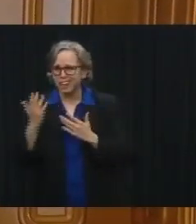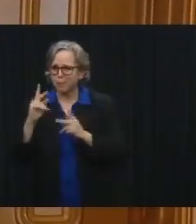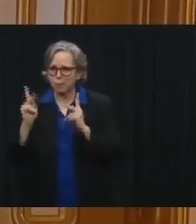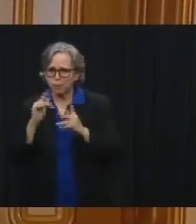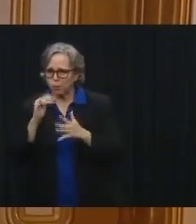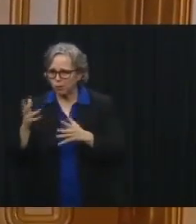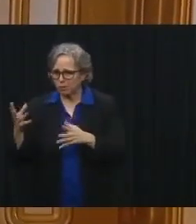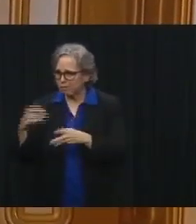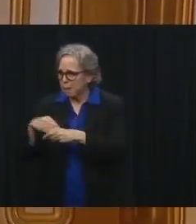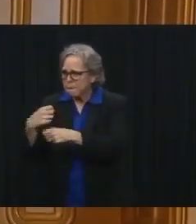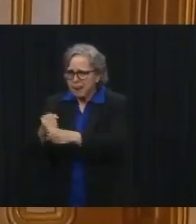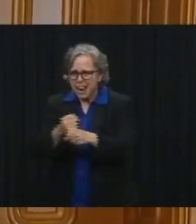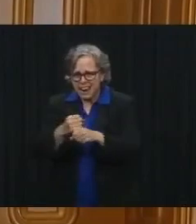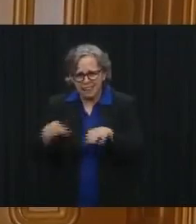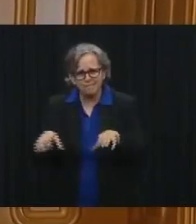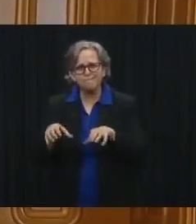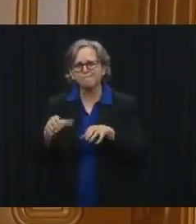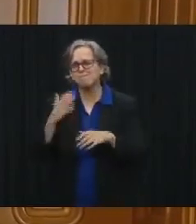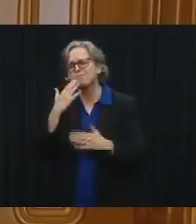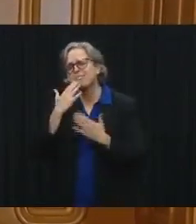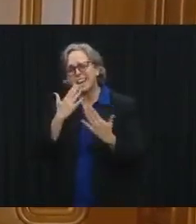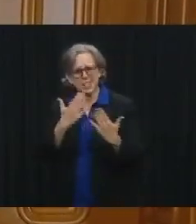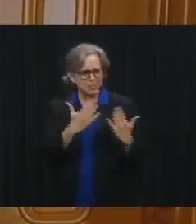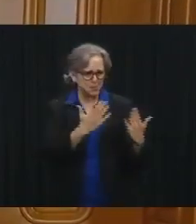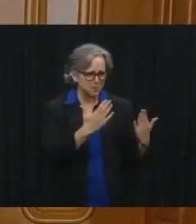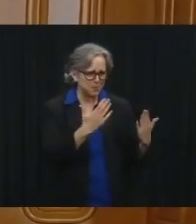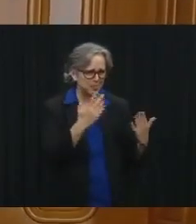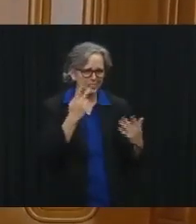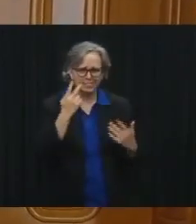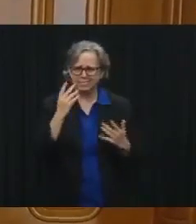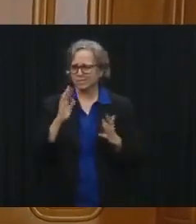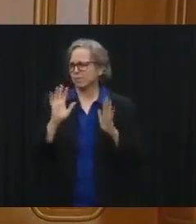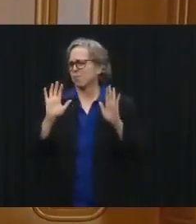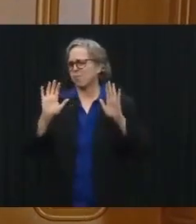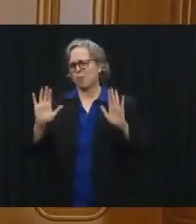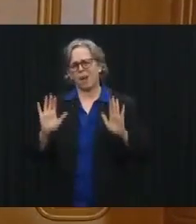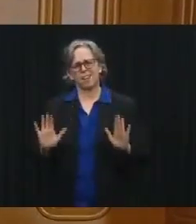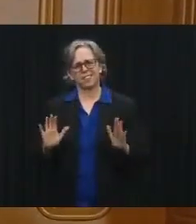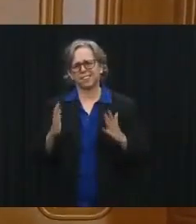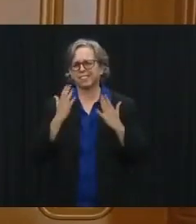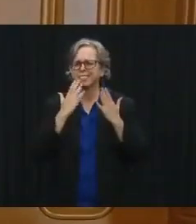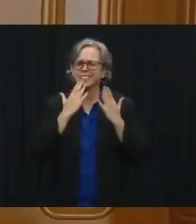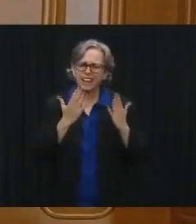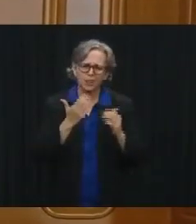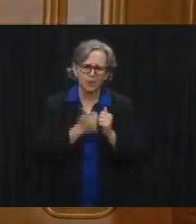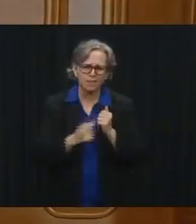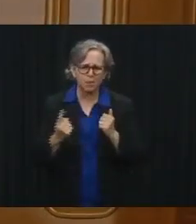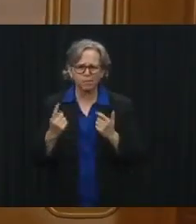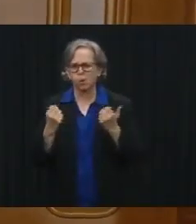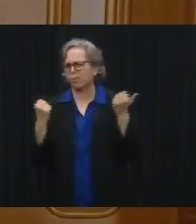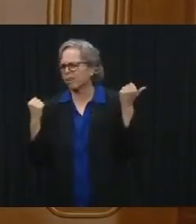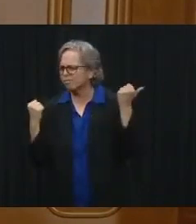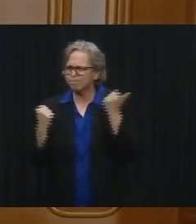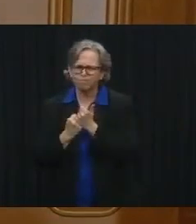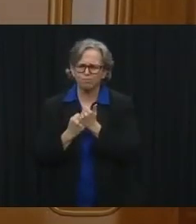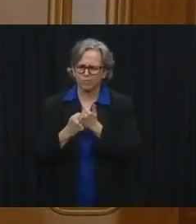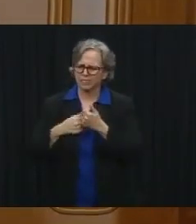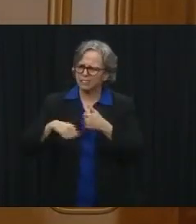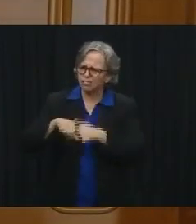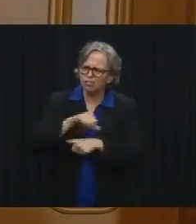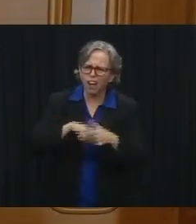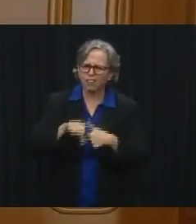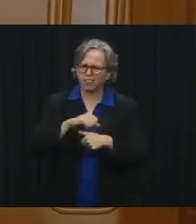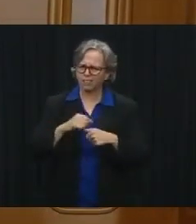videos. I've seen some, and they're just great. Thank you, everybody, for getting in the spirit and for conveying